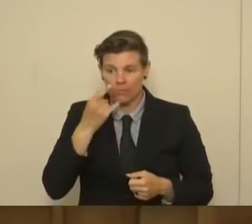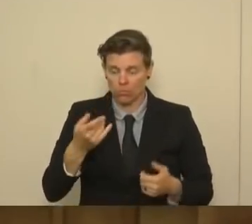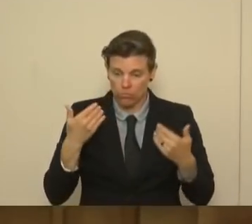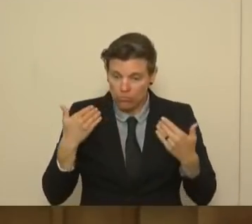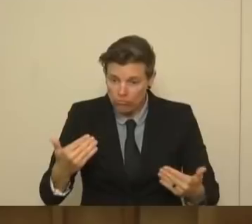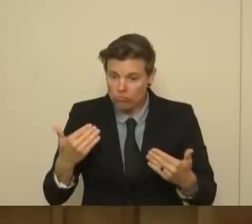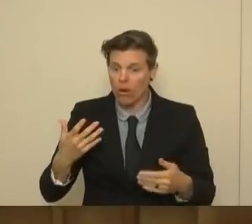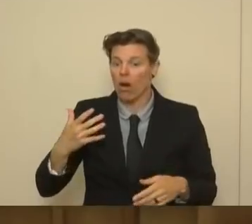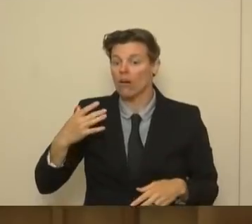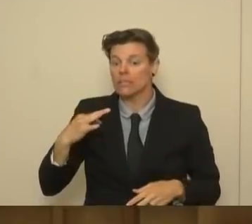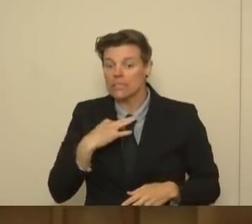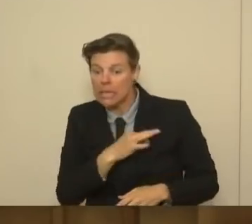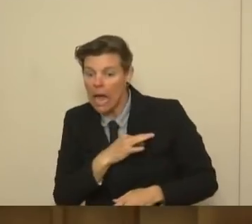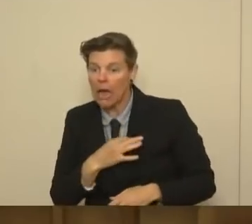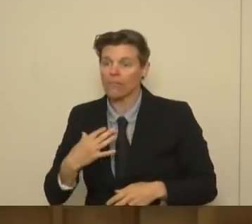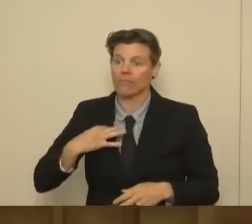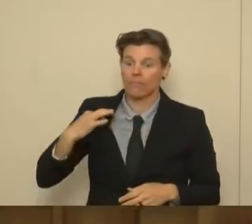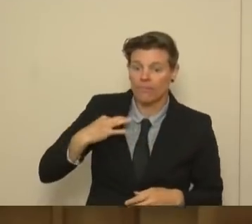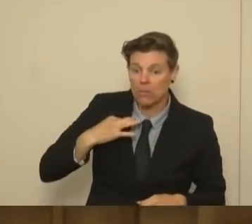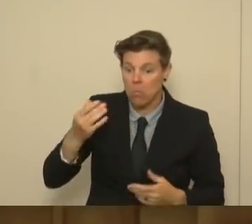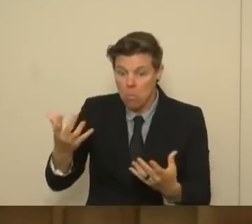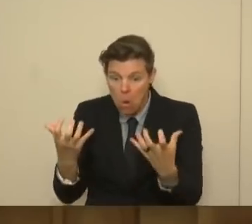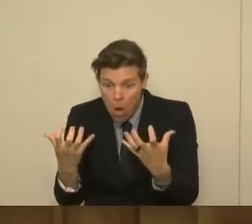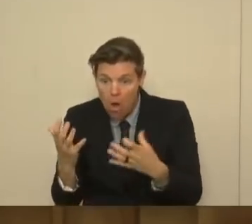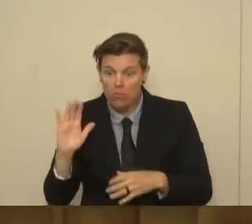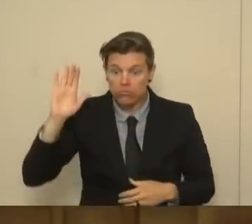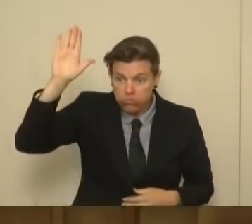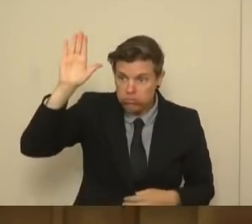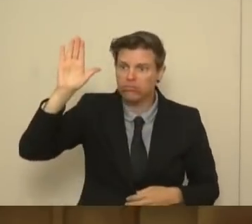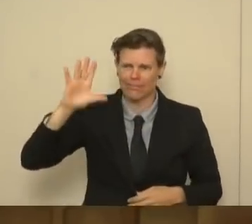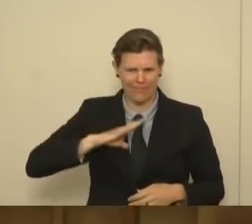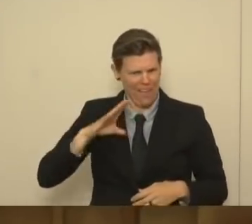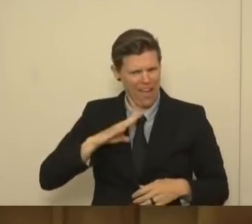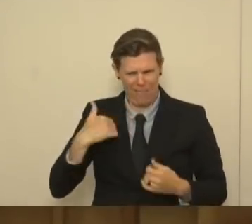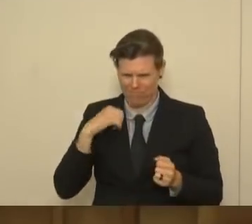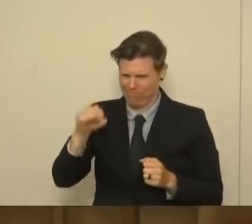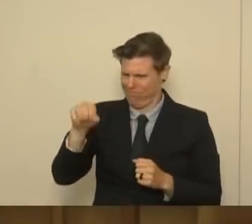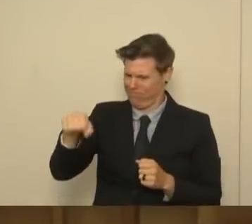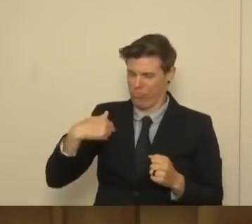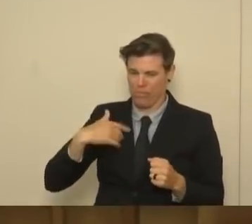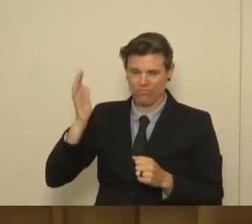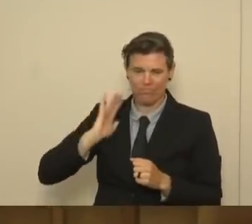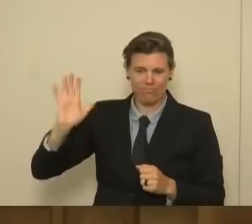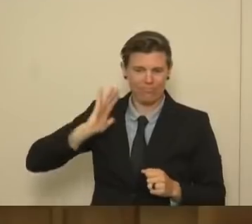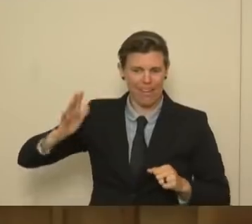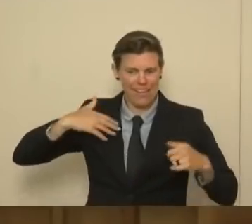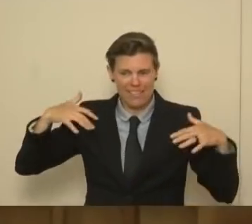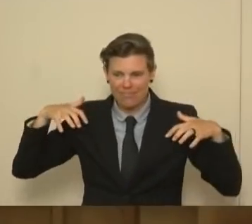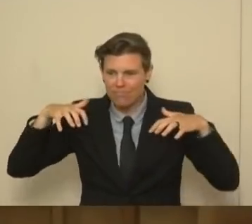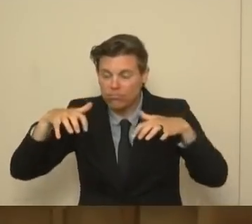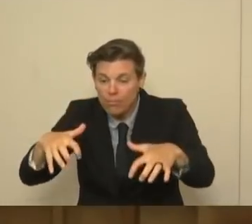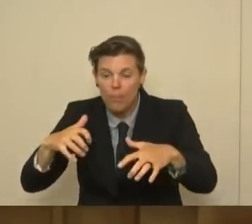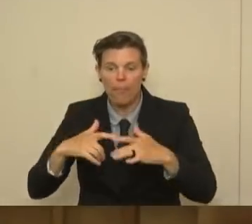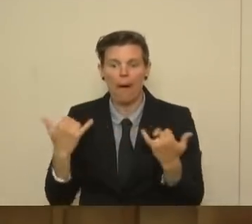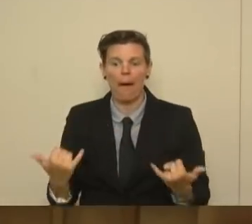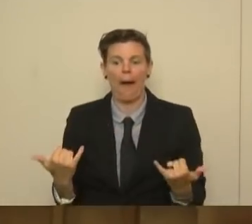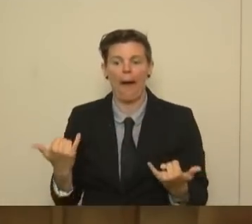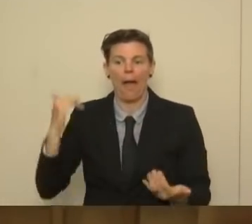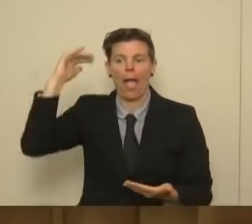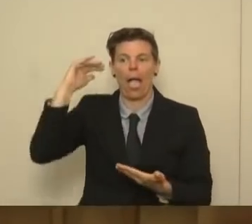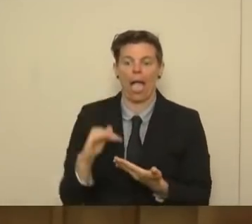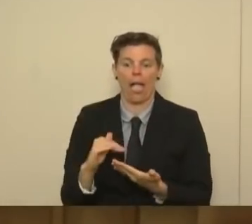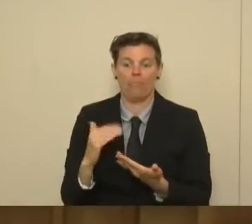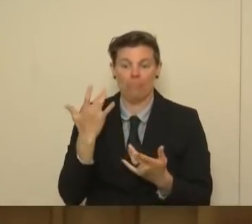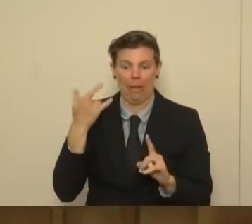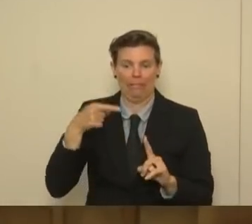up because because of any particular risk. So they didn't want to be